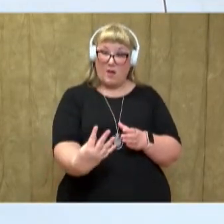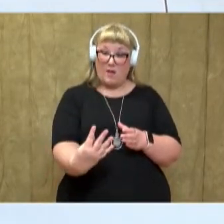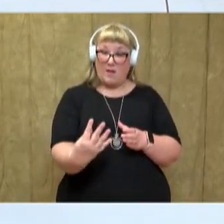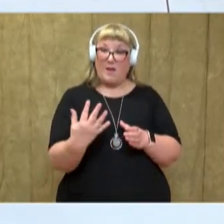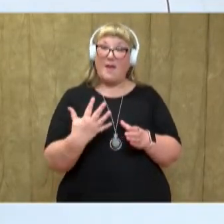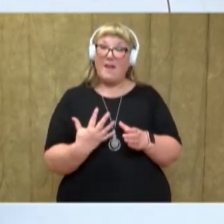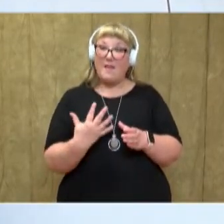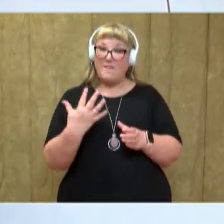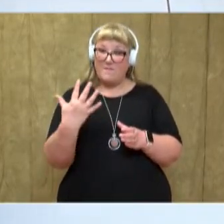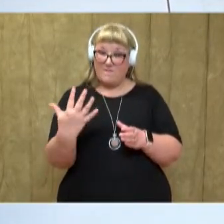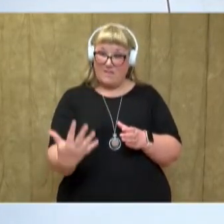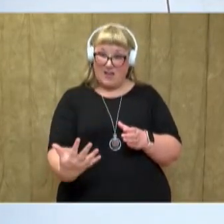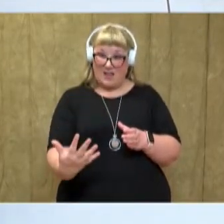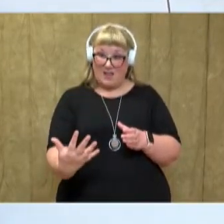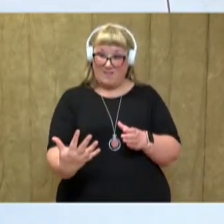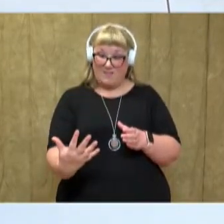4,